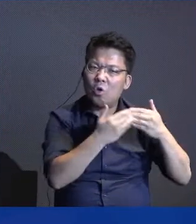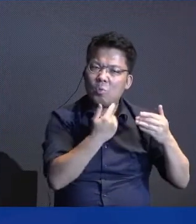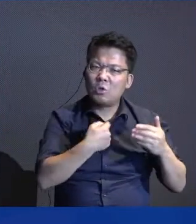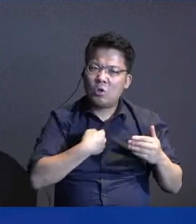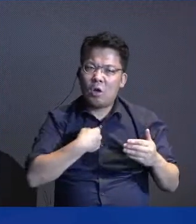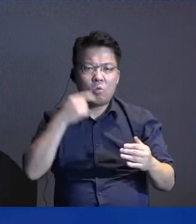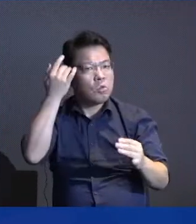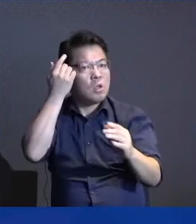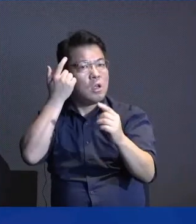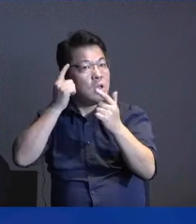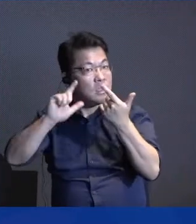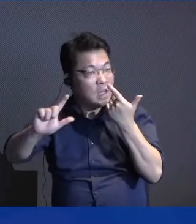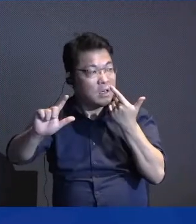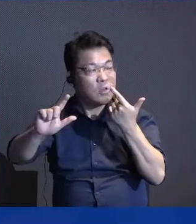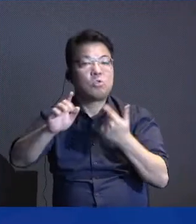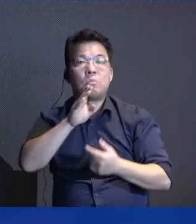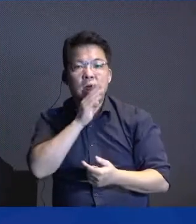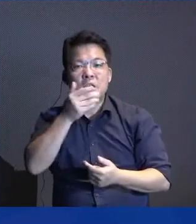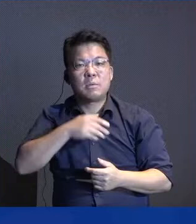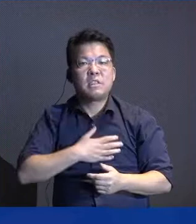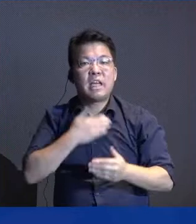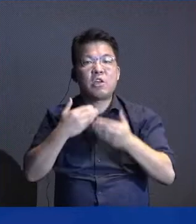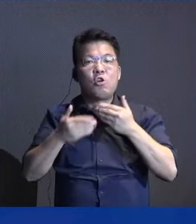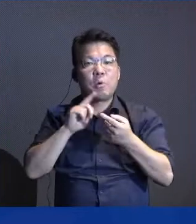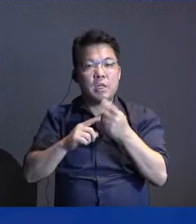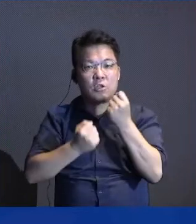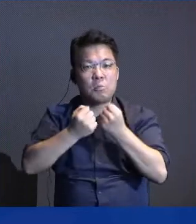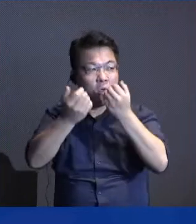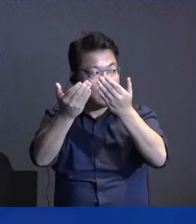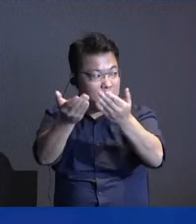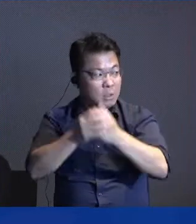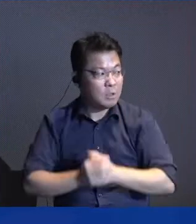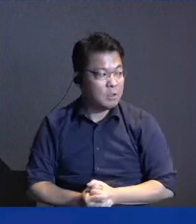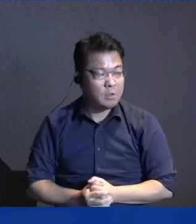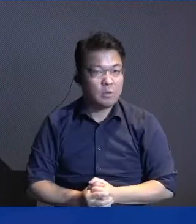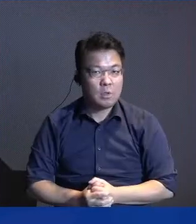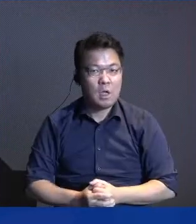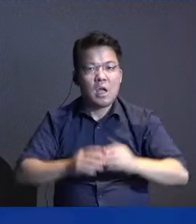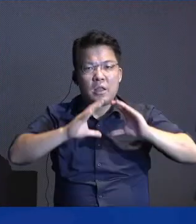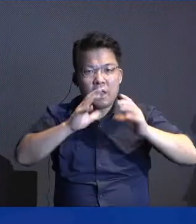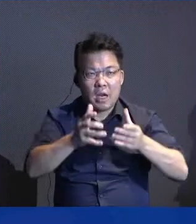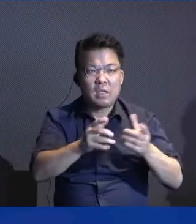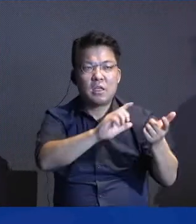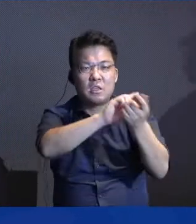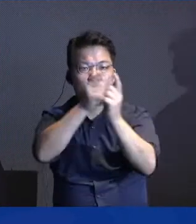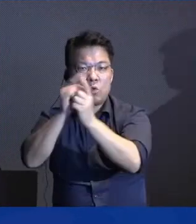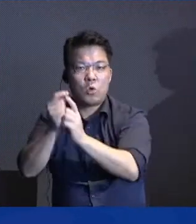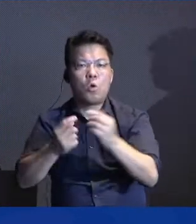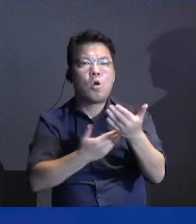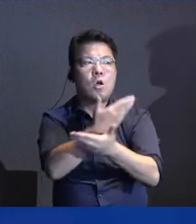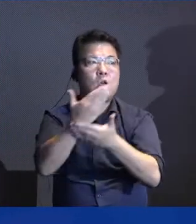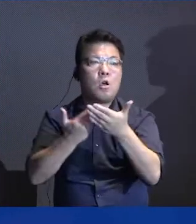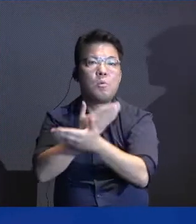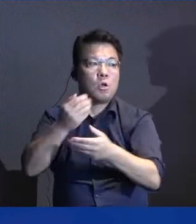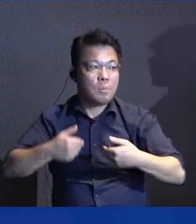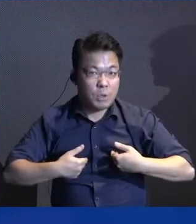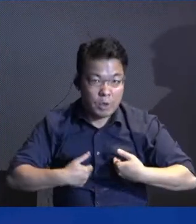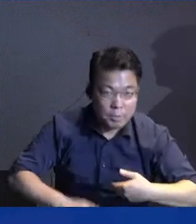In all the countries that we collaborated with, when we spoke about this care, most of my colleagues did mention